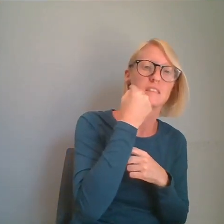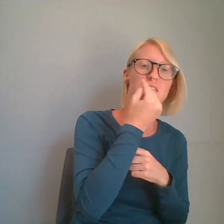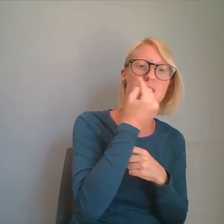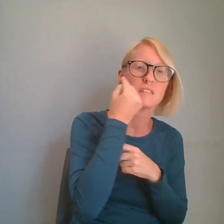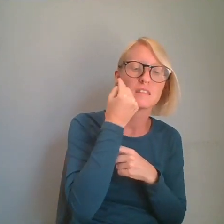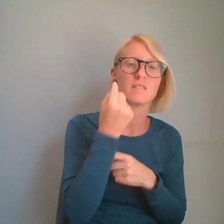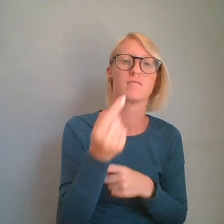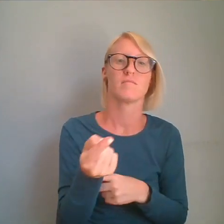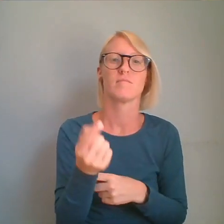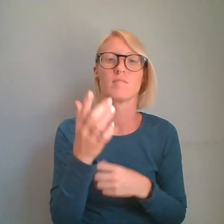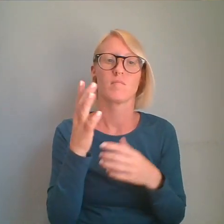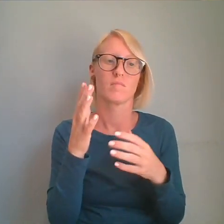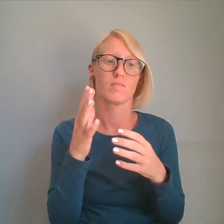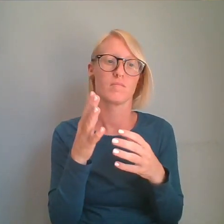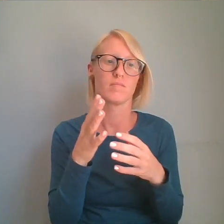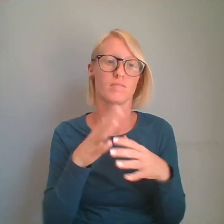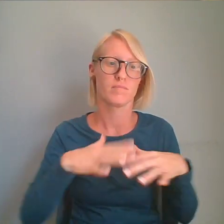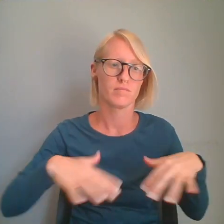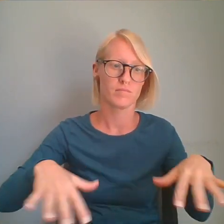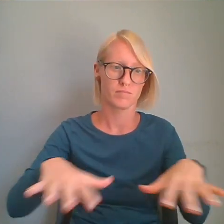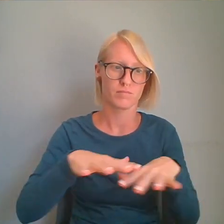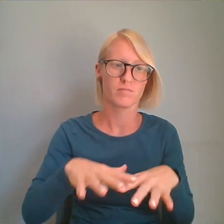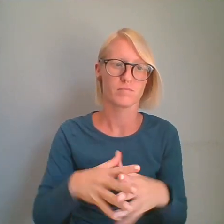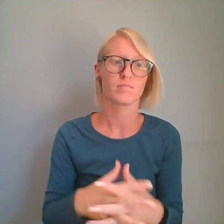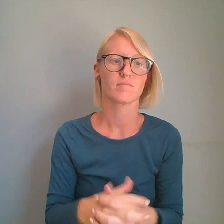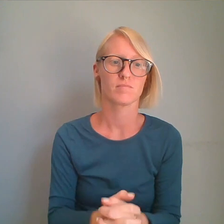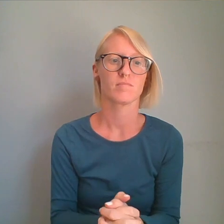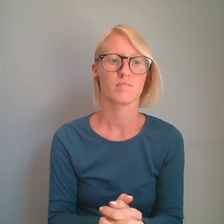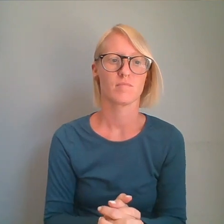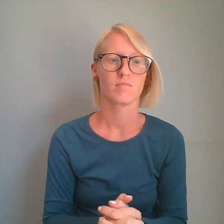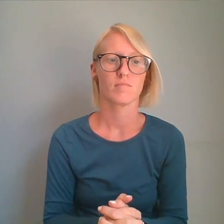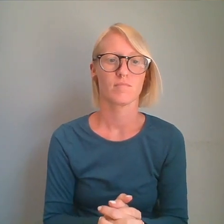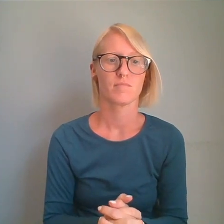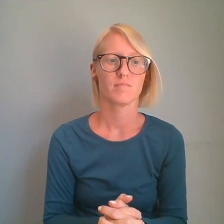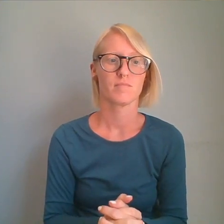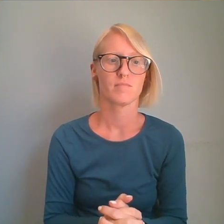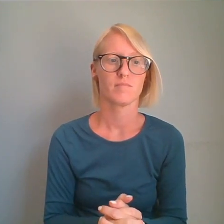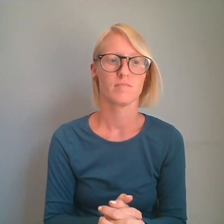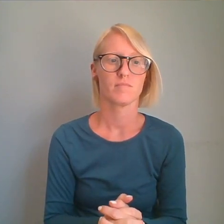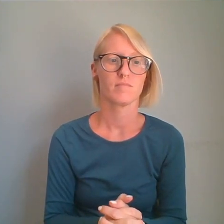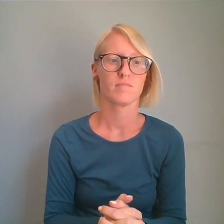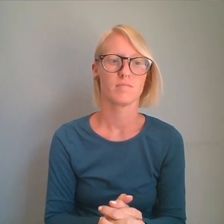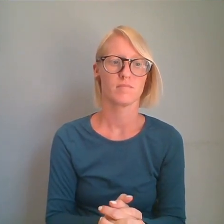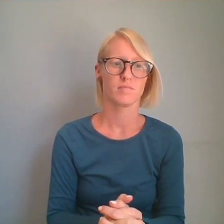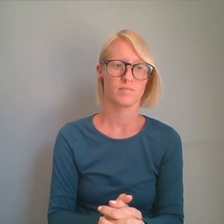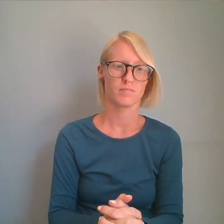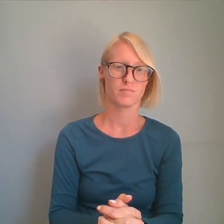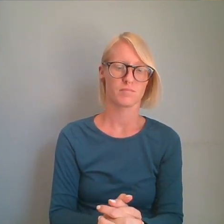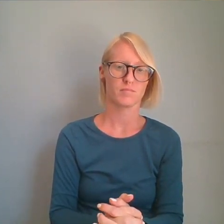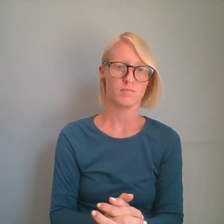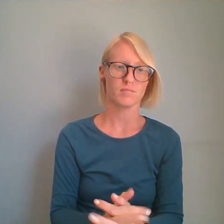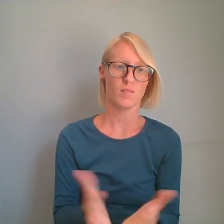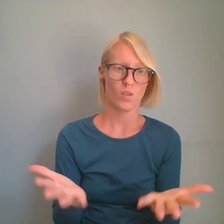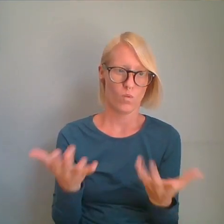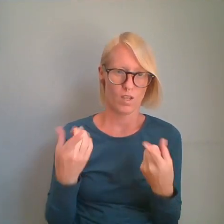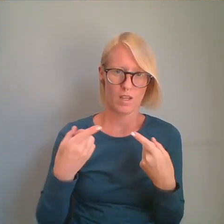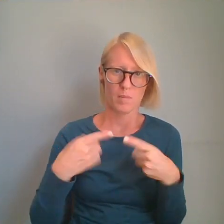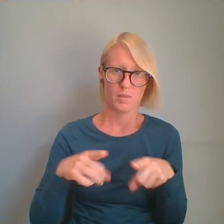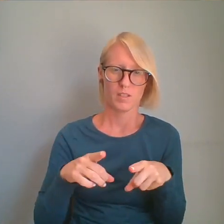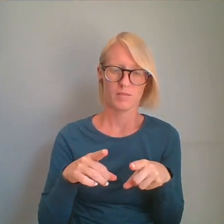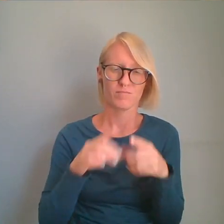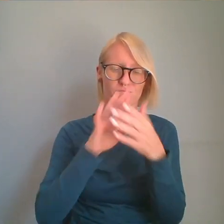ground surface on the surface of your teeth, and that will lead to you being able to pick up more plaque